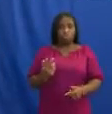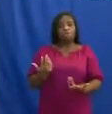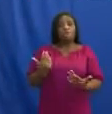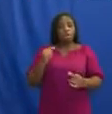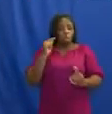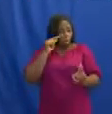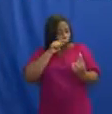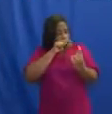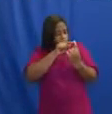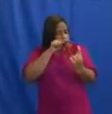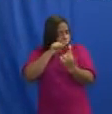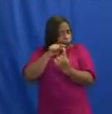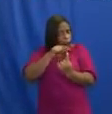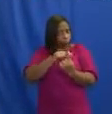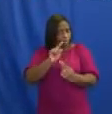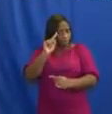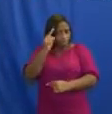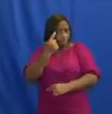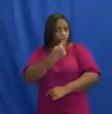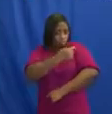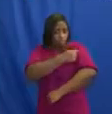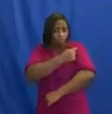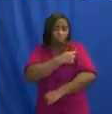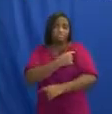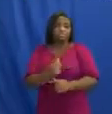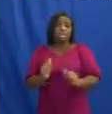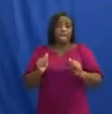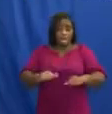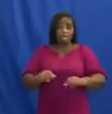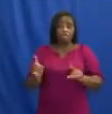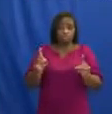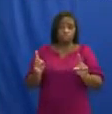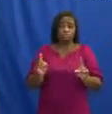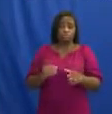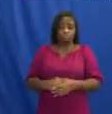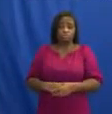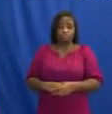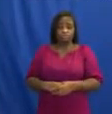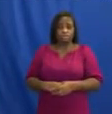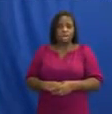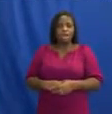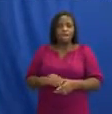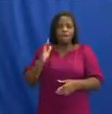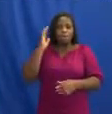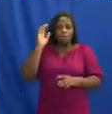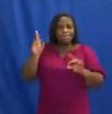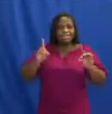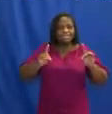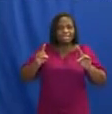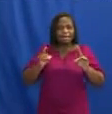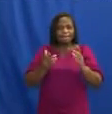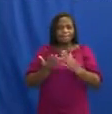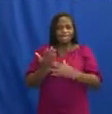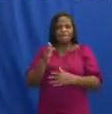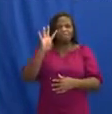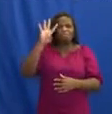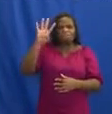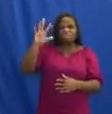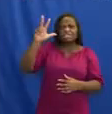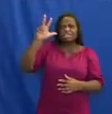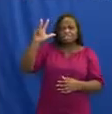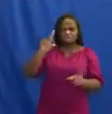the target of this first vaccination campaign. It will be conducted in